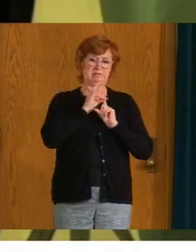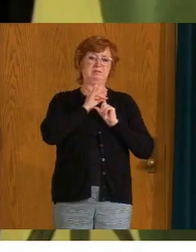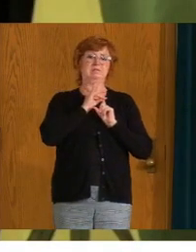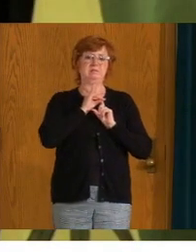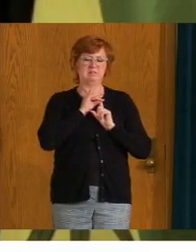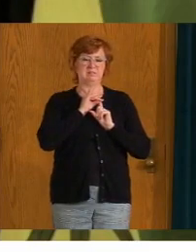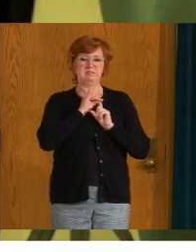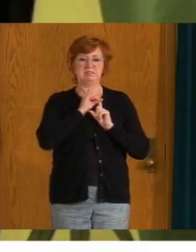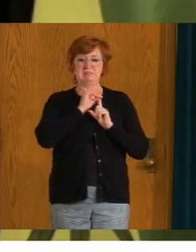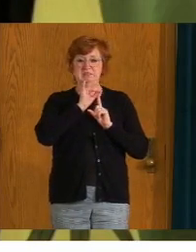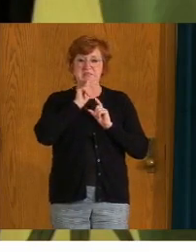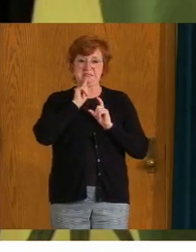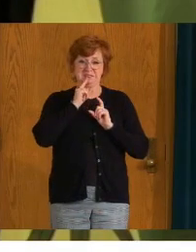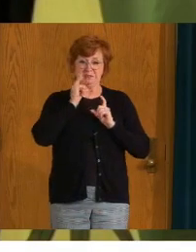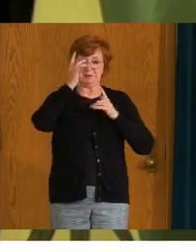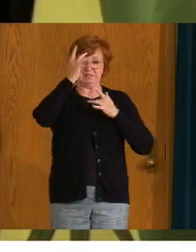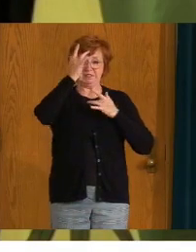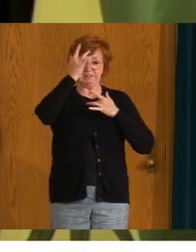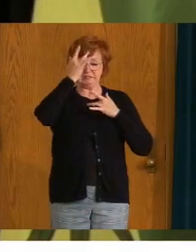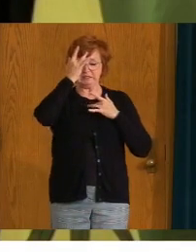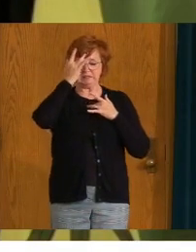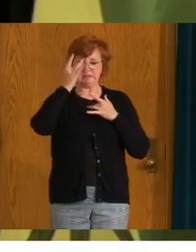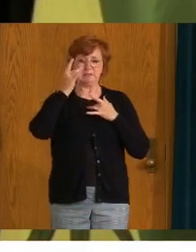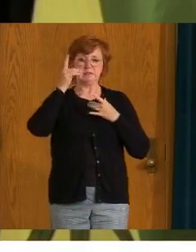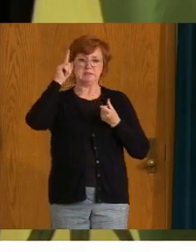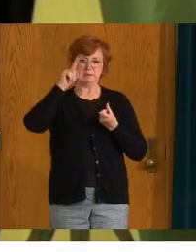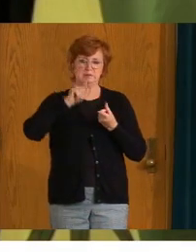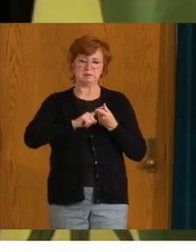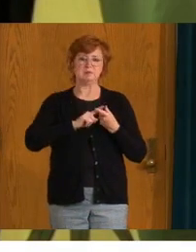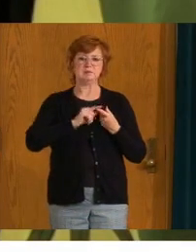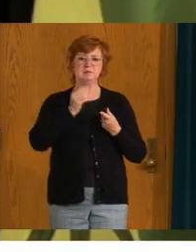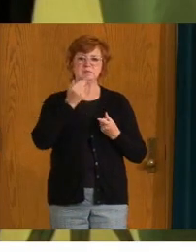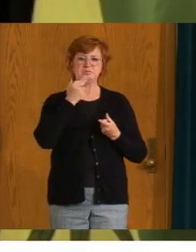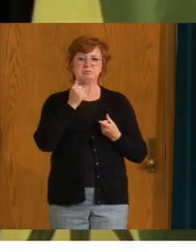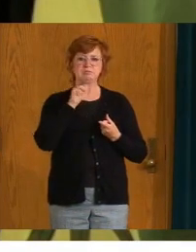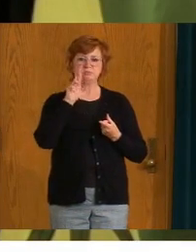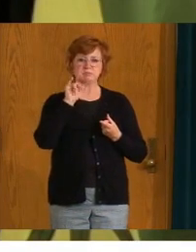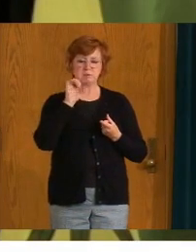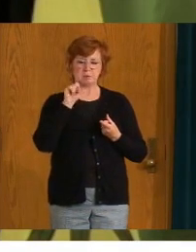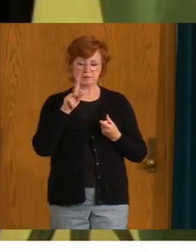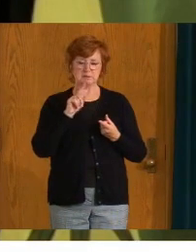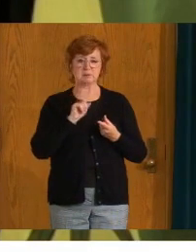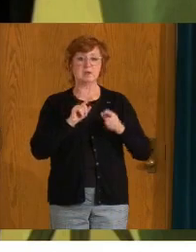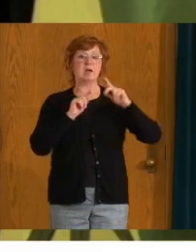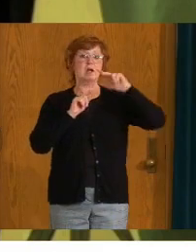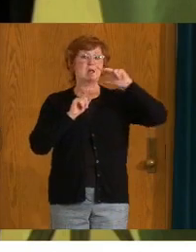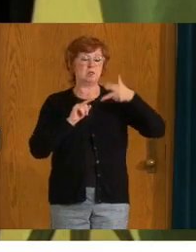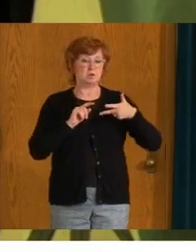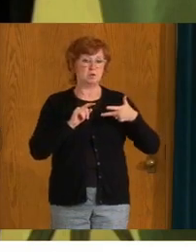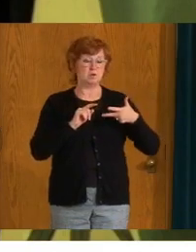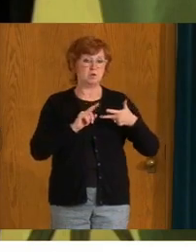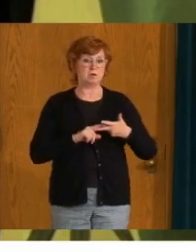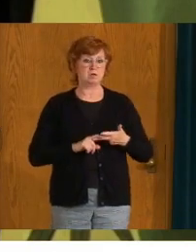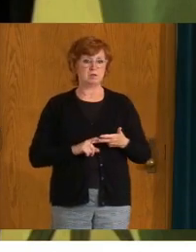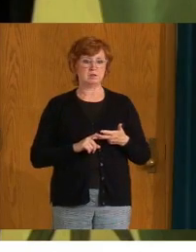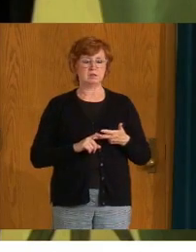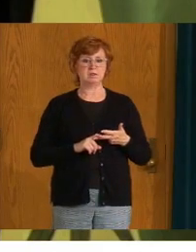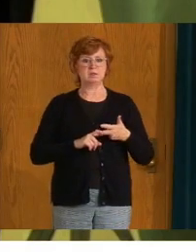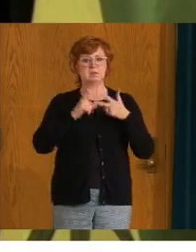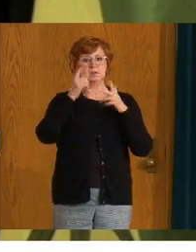of getting sick and being symptomatic from the virus is again far less. And ultimately your risk of being